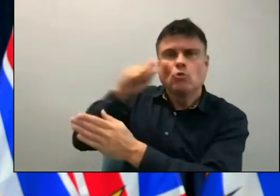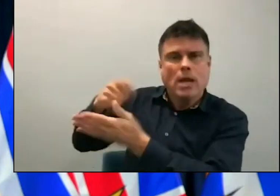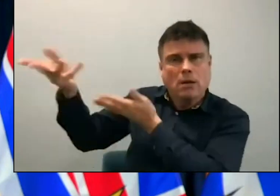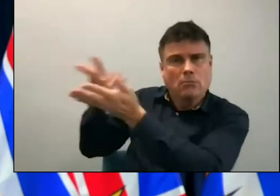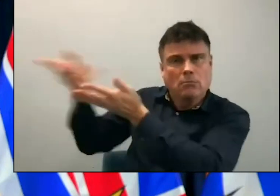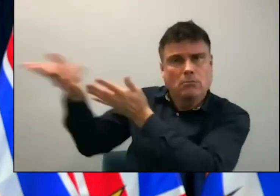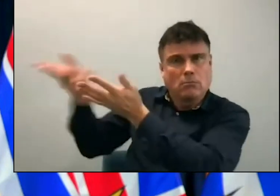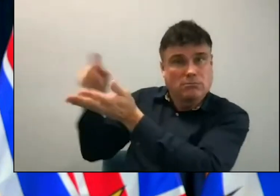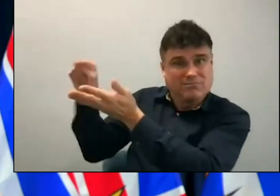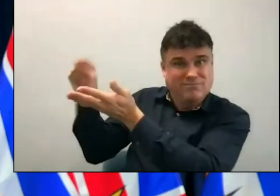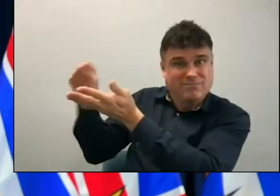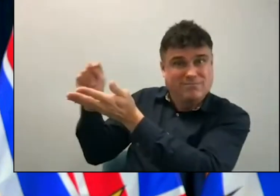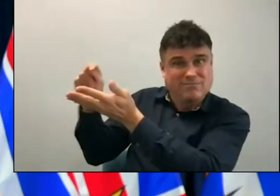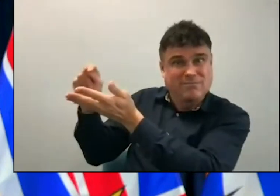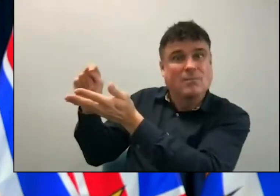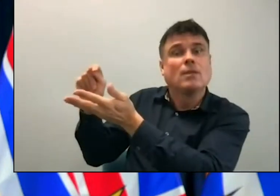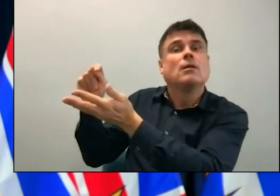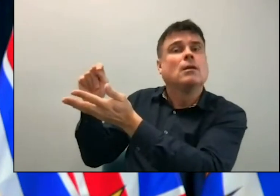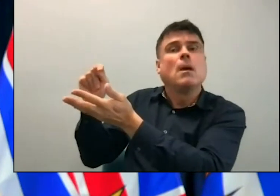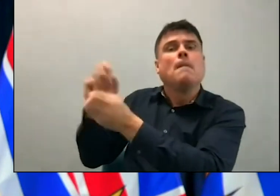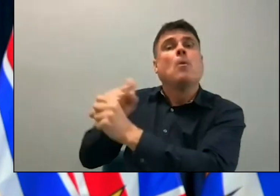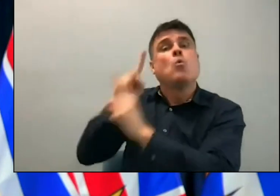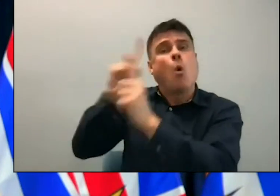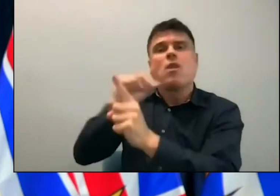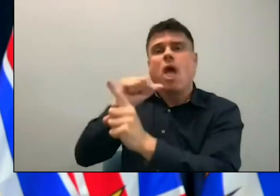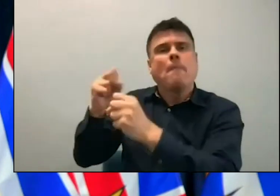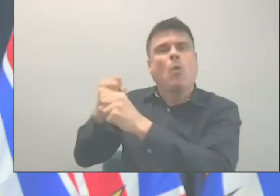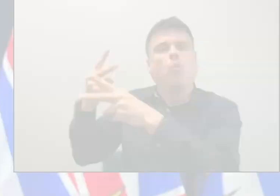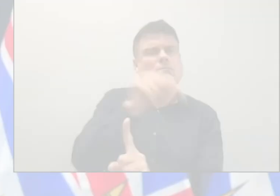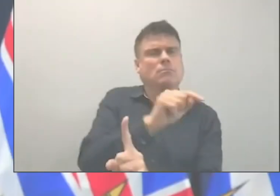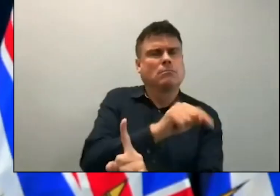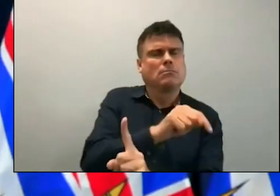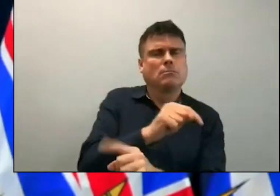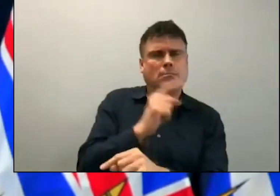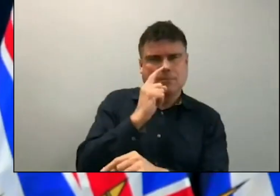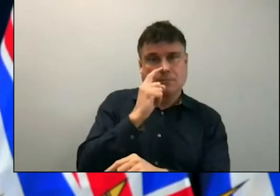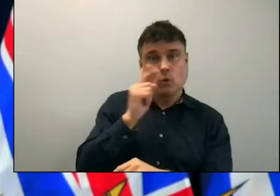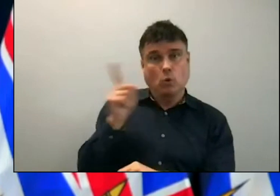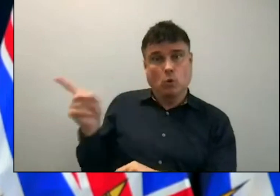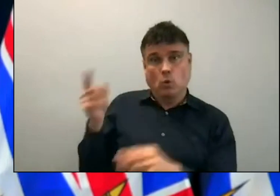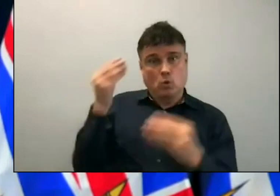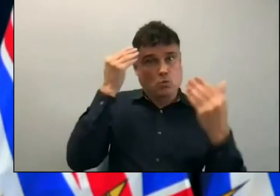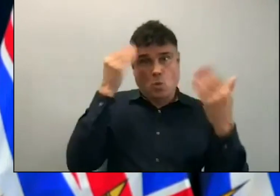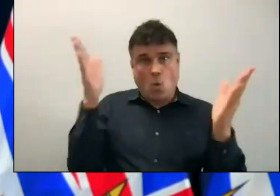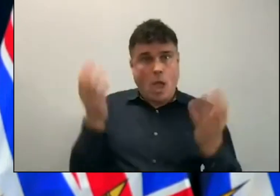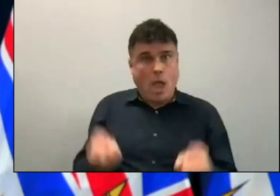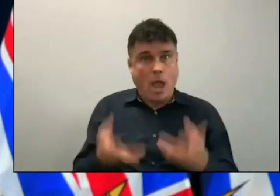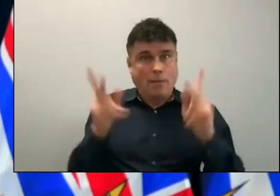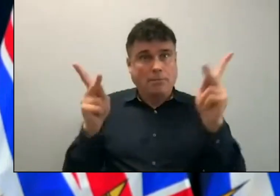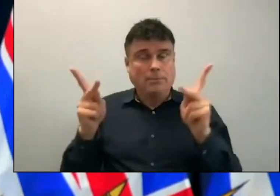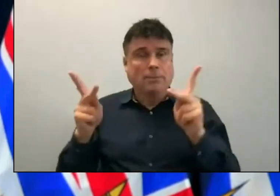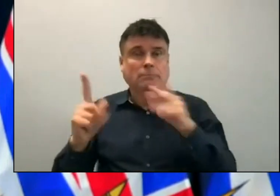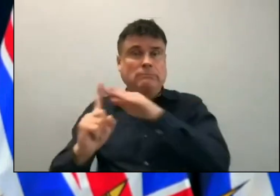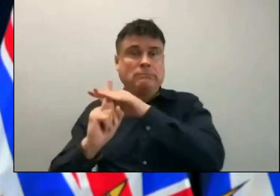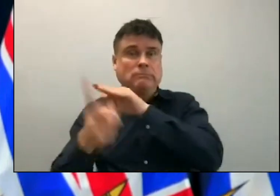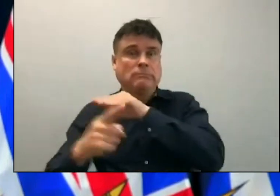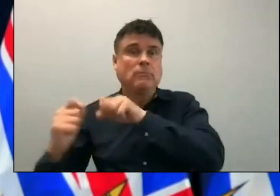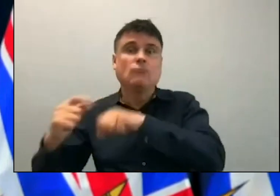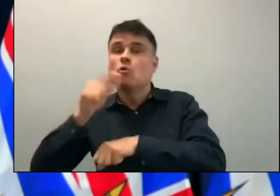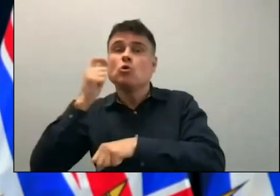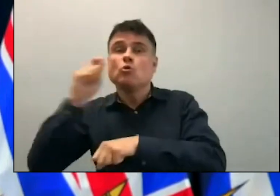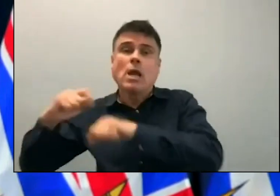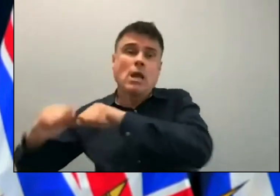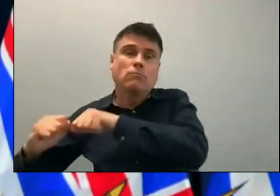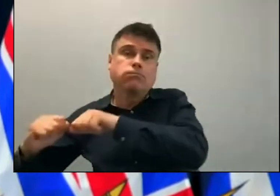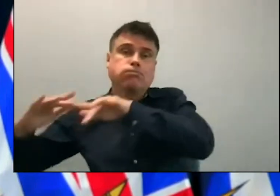over capacity and make more difficulty for people than they're already experiencing. So we don't have an idea as to how many refugees we might be